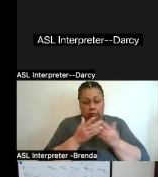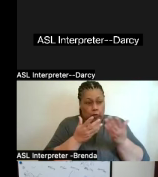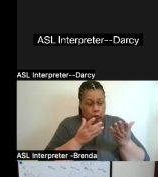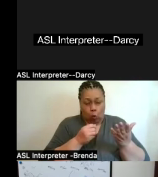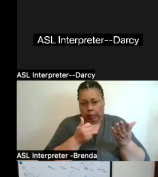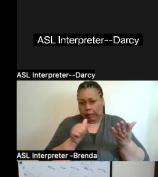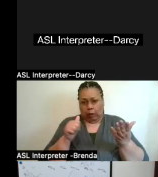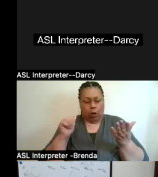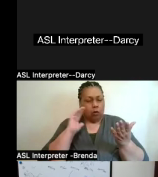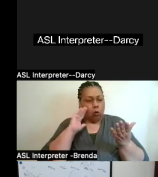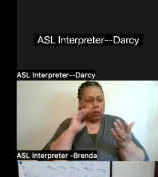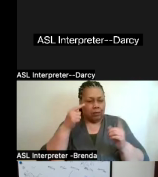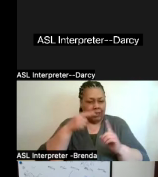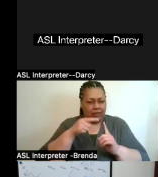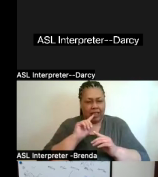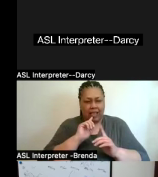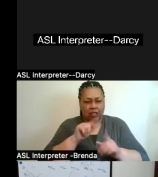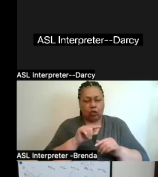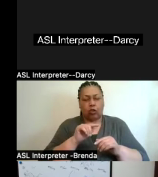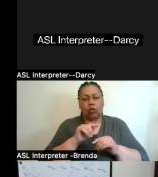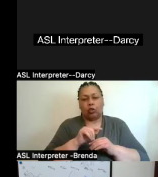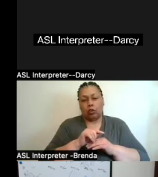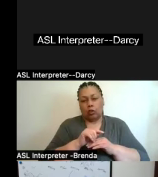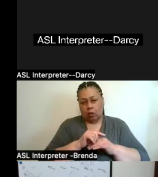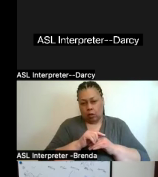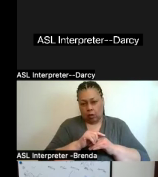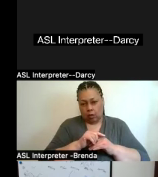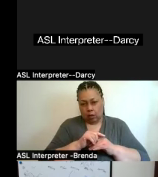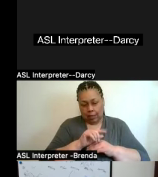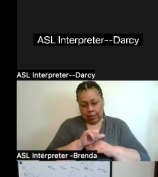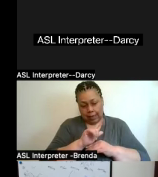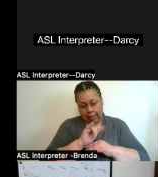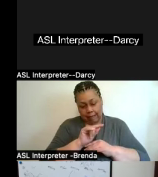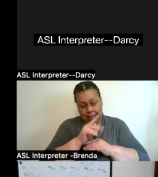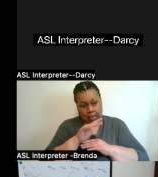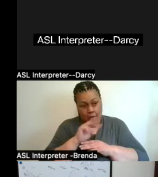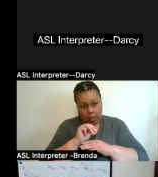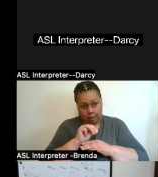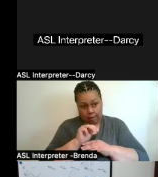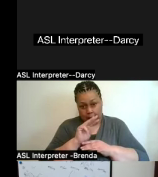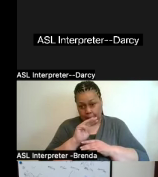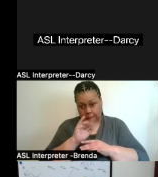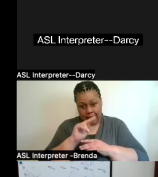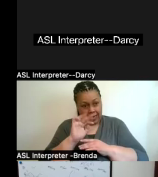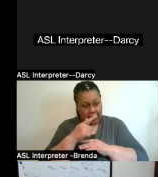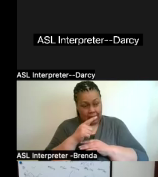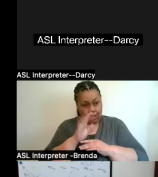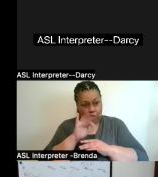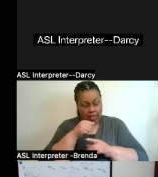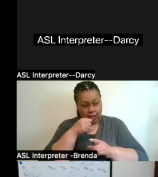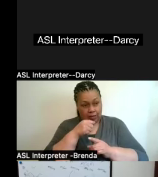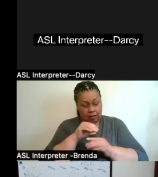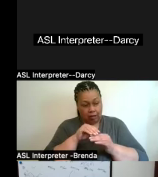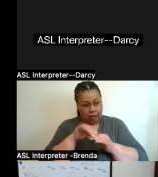to the specific one from Rachel, could lithium mining trigger an earthquake fault? Trigger an